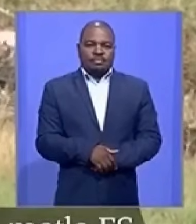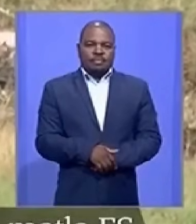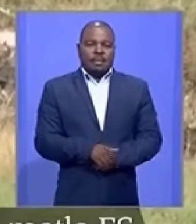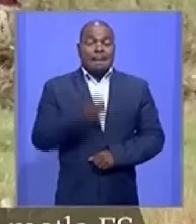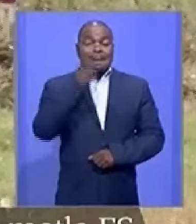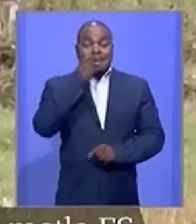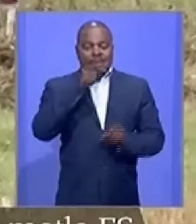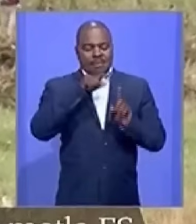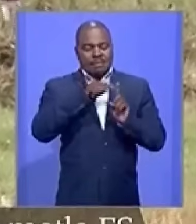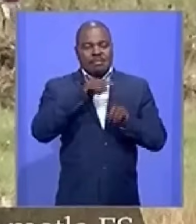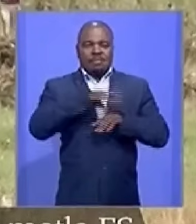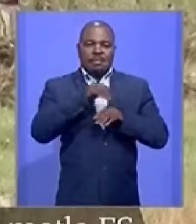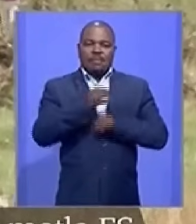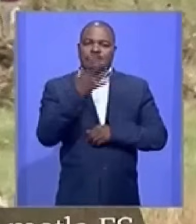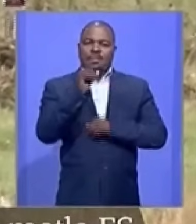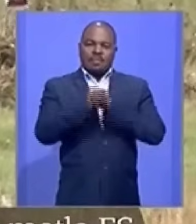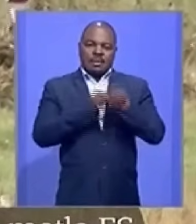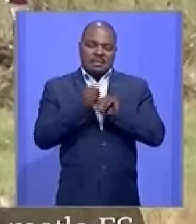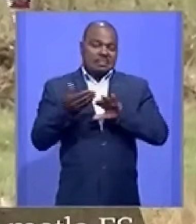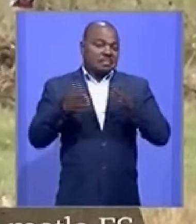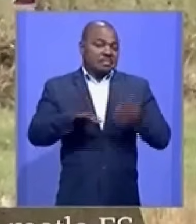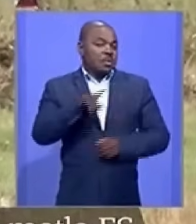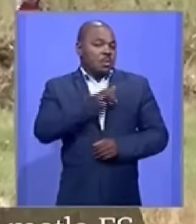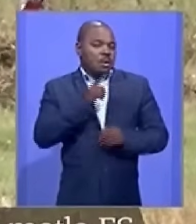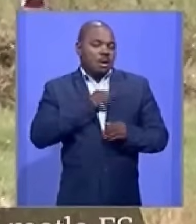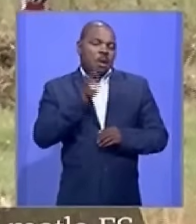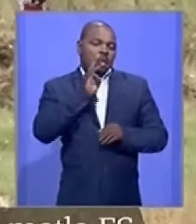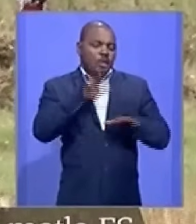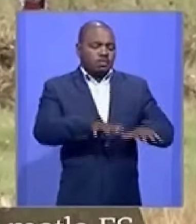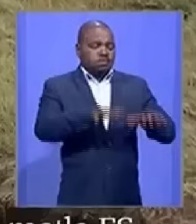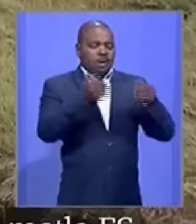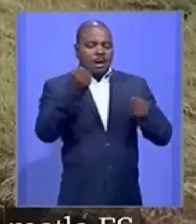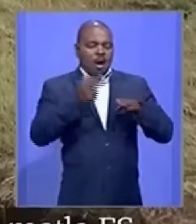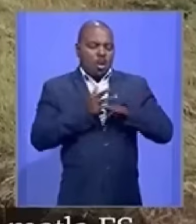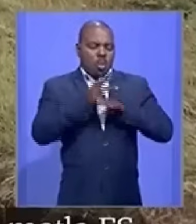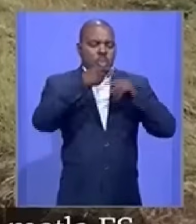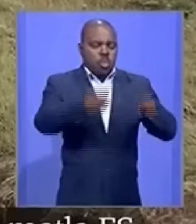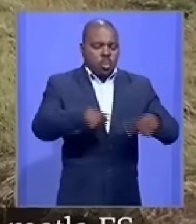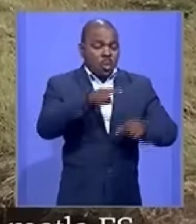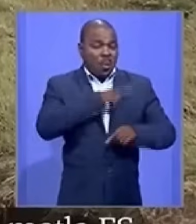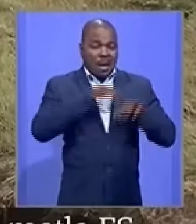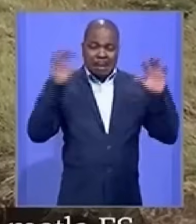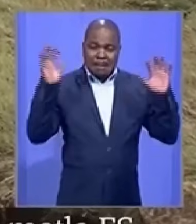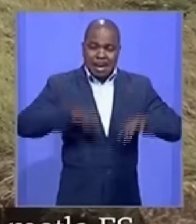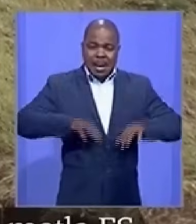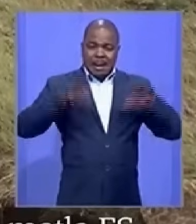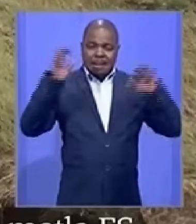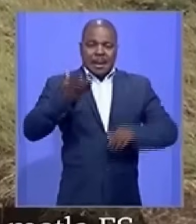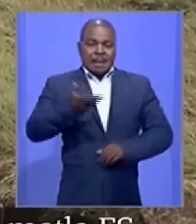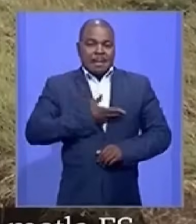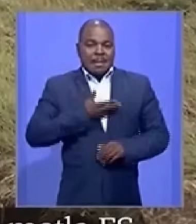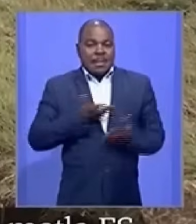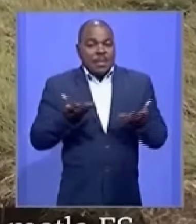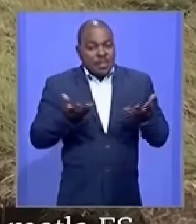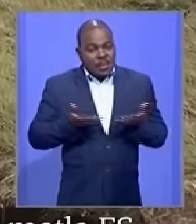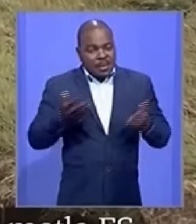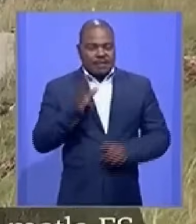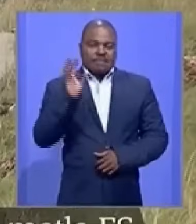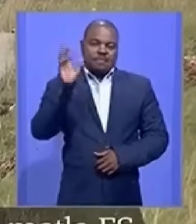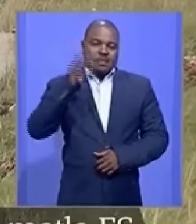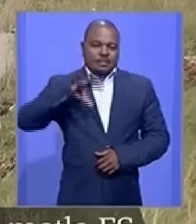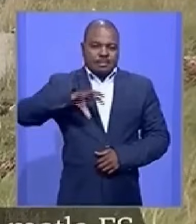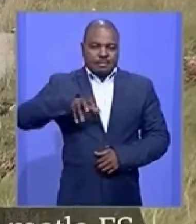Monna ya dilemo di 50 o hlokahetse ha koloi ya hae e hoholwa ke metsi ka mora dipula tse matla tse neleng Maokeng Kroonstad provinseng ya Free